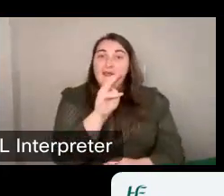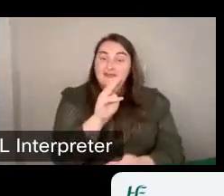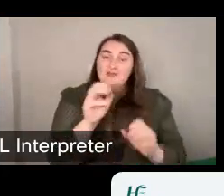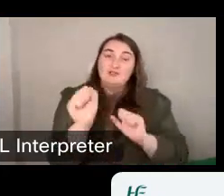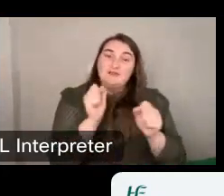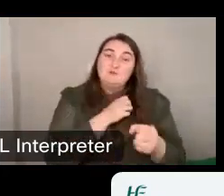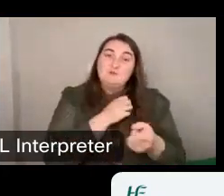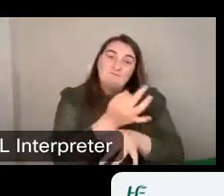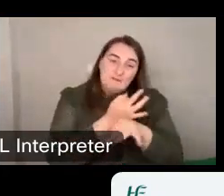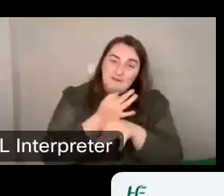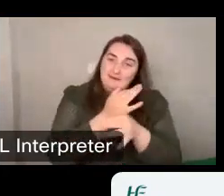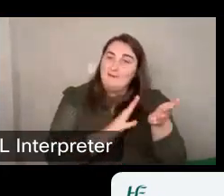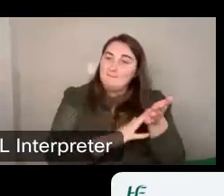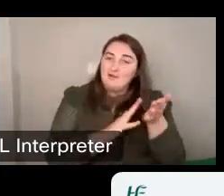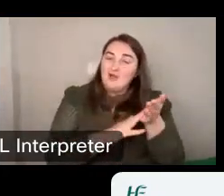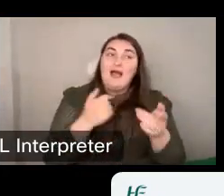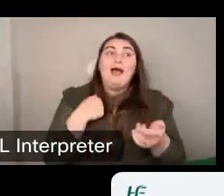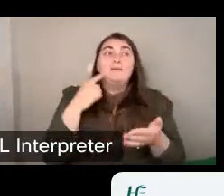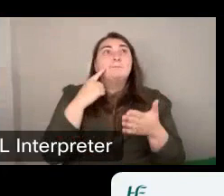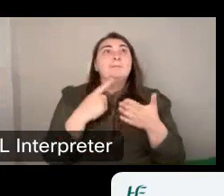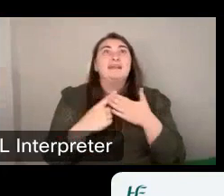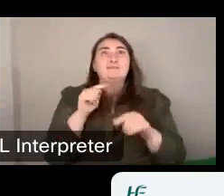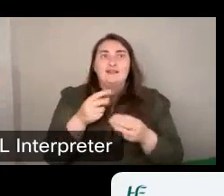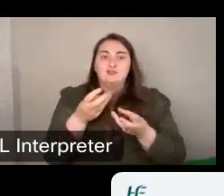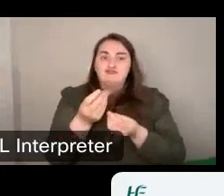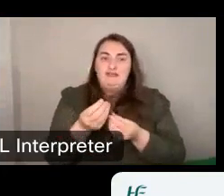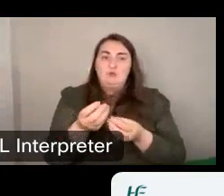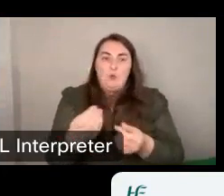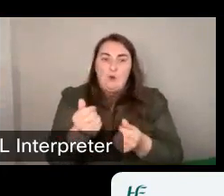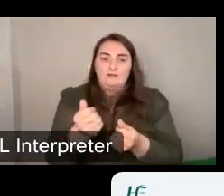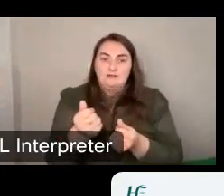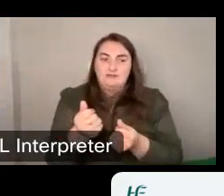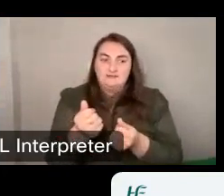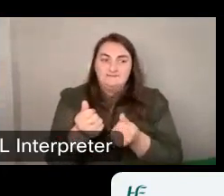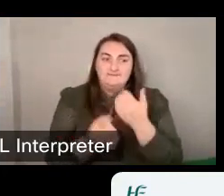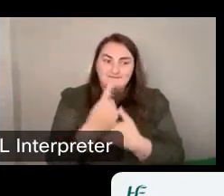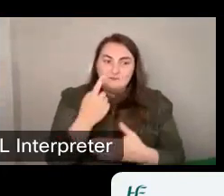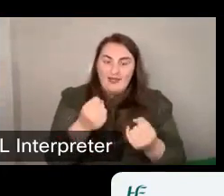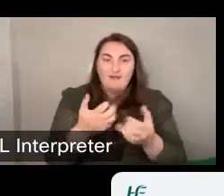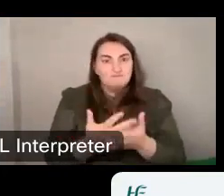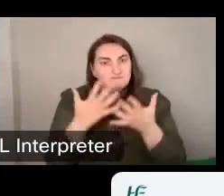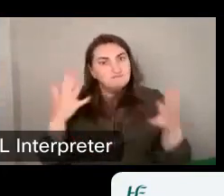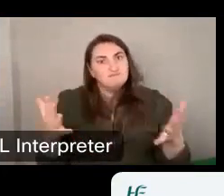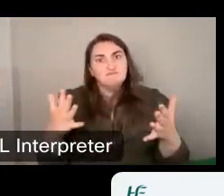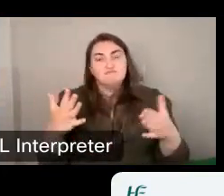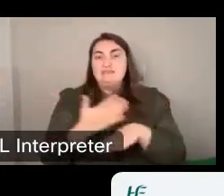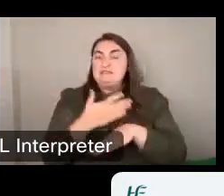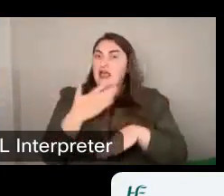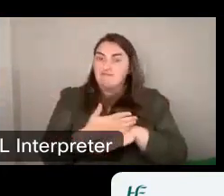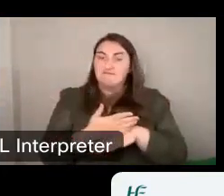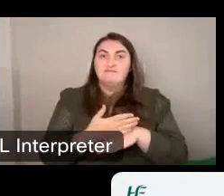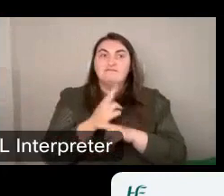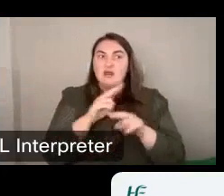and I believe it's a resourcing issue. We have a very large cohort of staff. Not